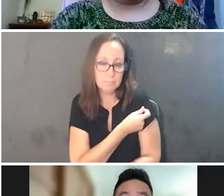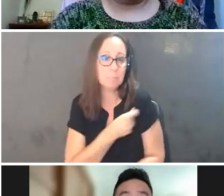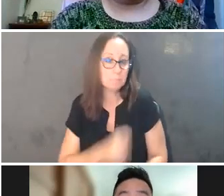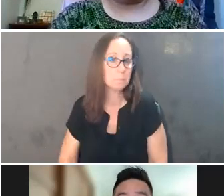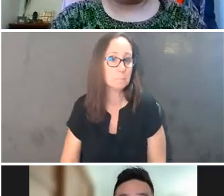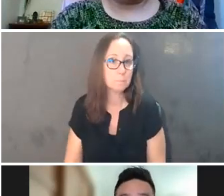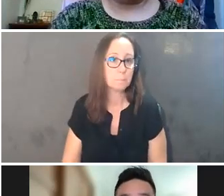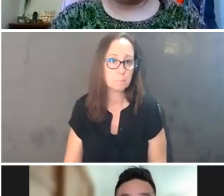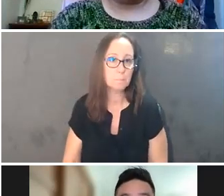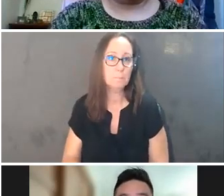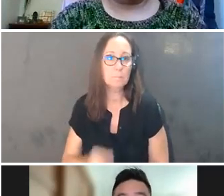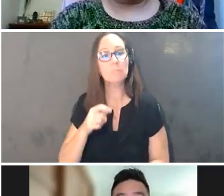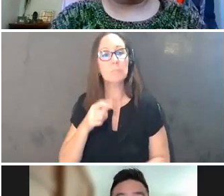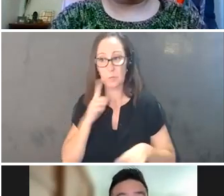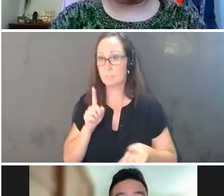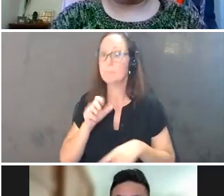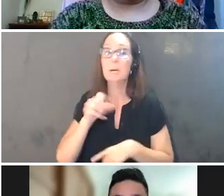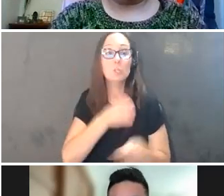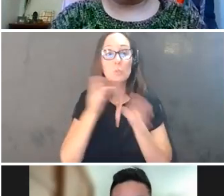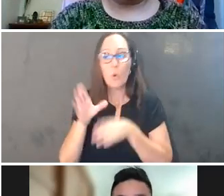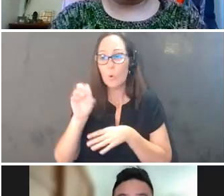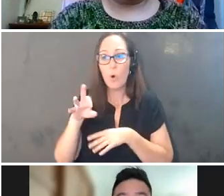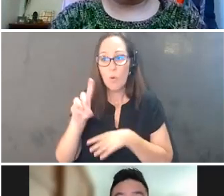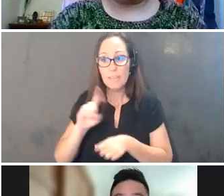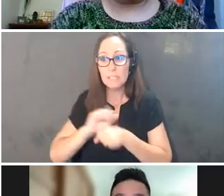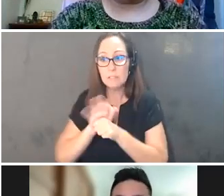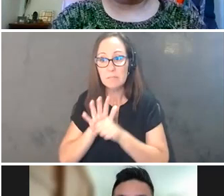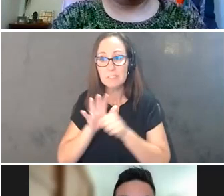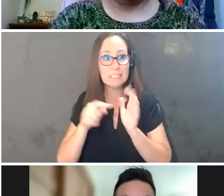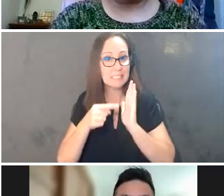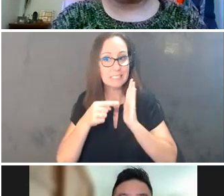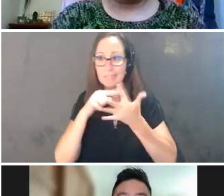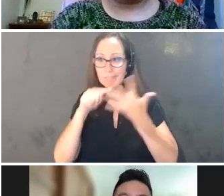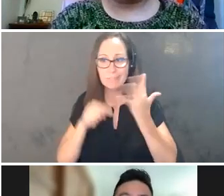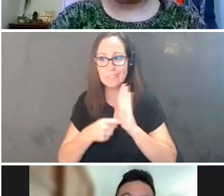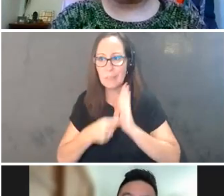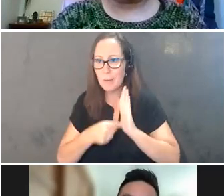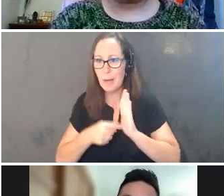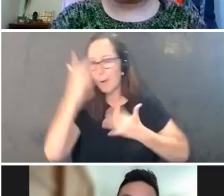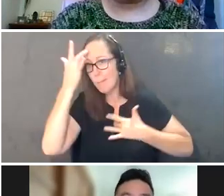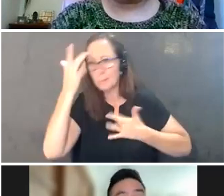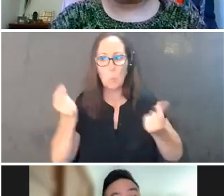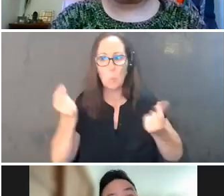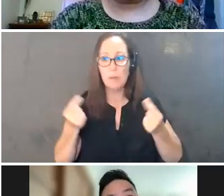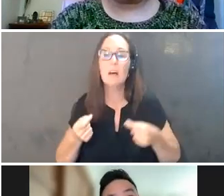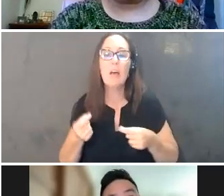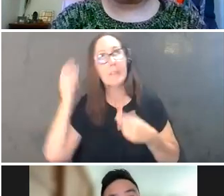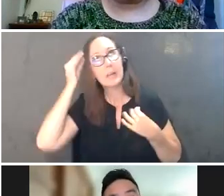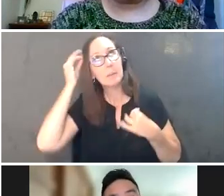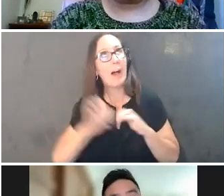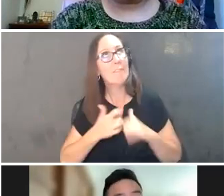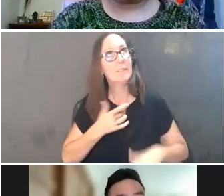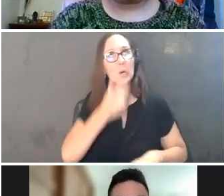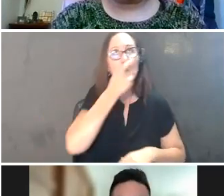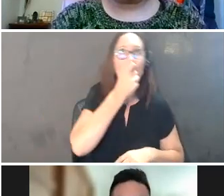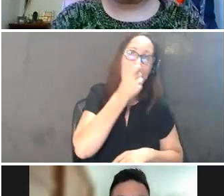Okay, so what are the different COVID symptoms? You can see here. So briefly, think about how you feel when you get a cold, or think about how you feel when